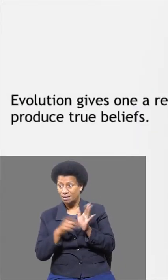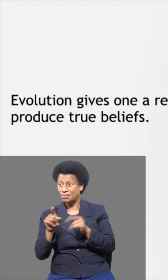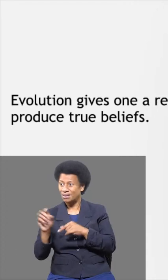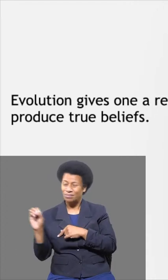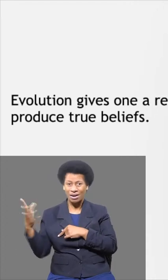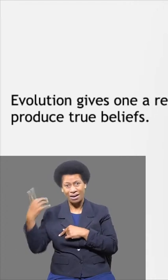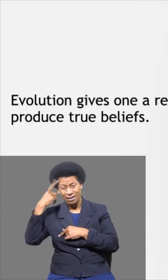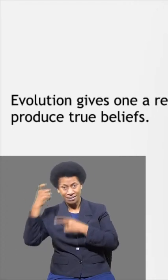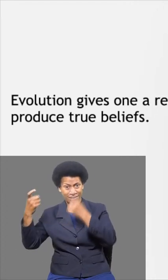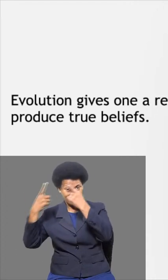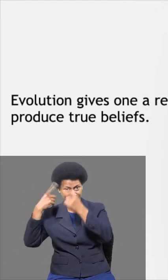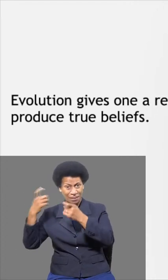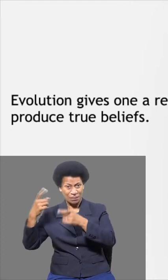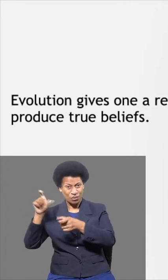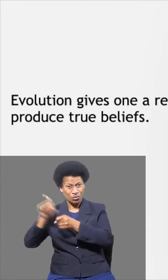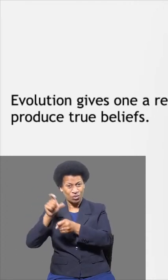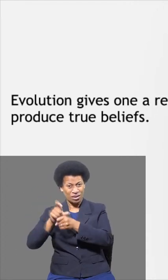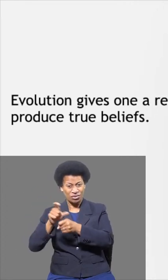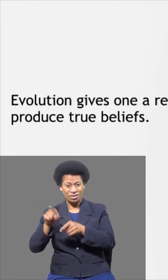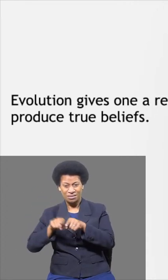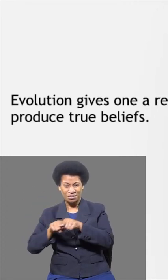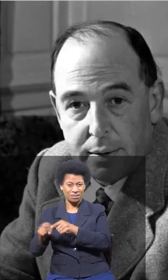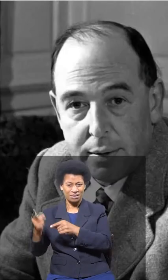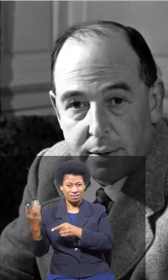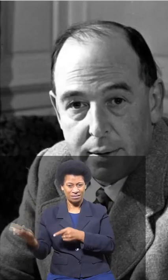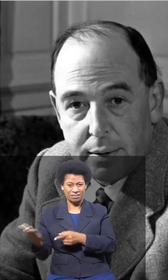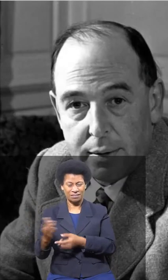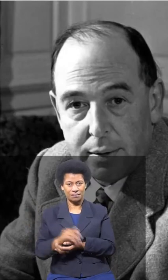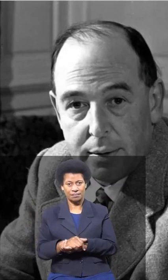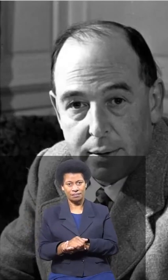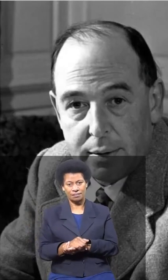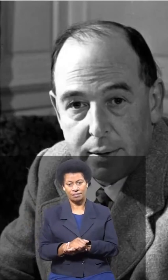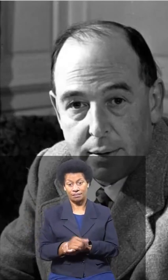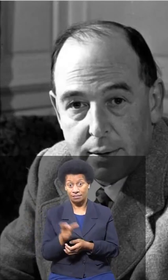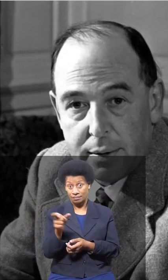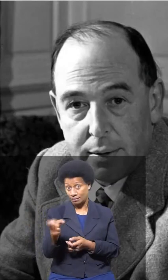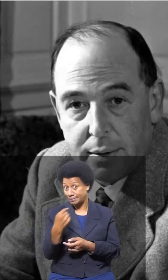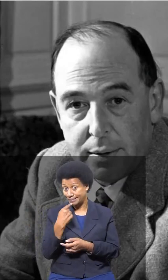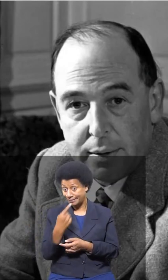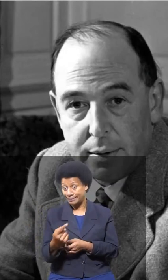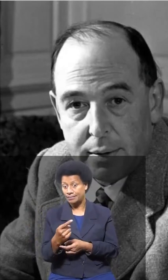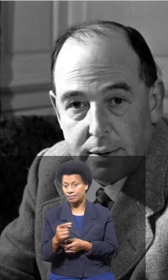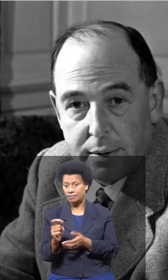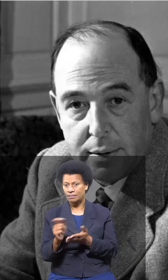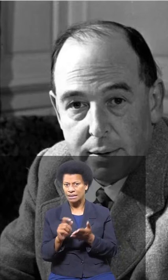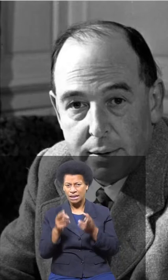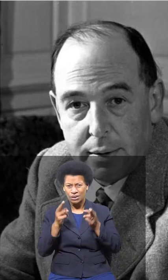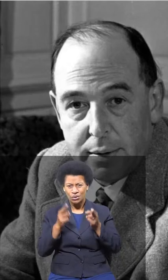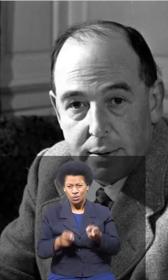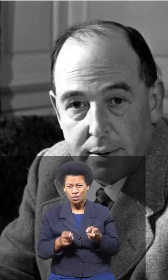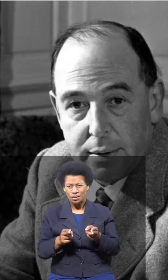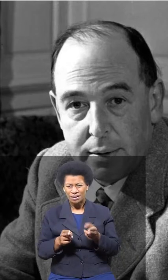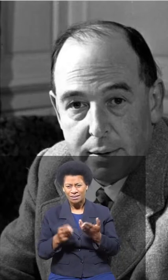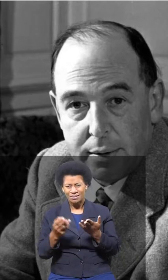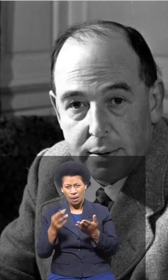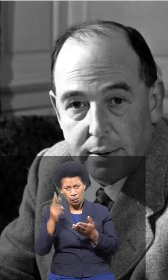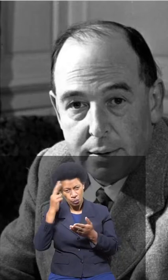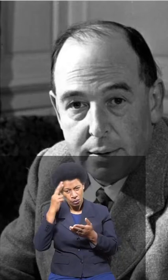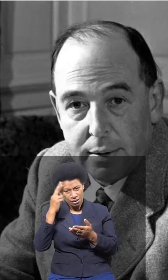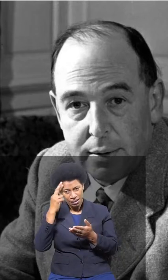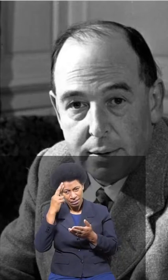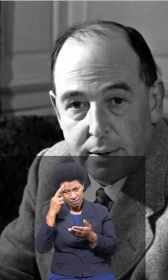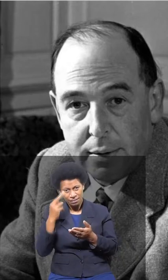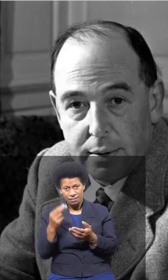doubt that the human mind can produce true beliefs. C.S. Lewis wrote this: unless human reasoning is